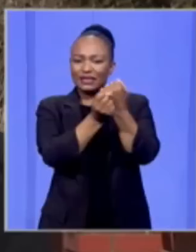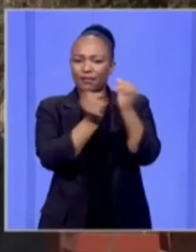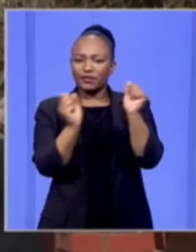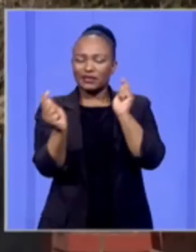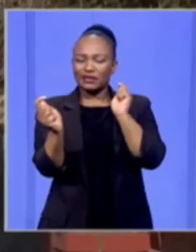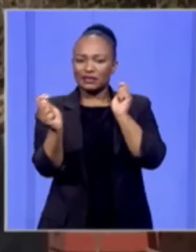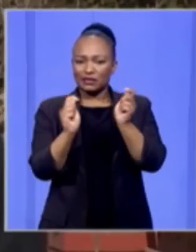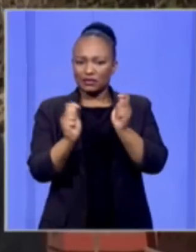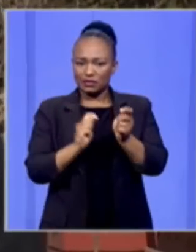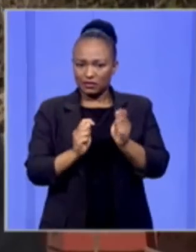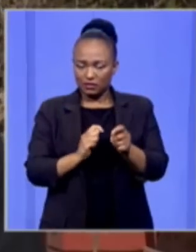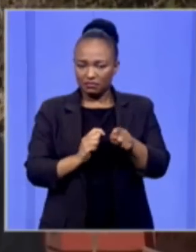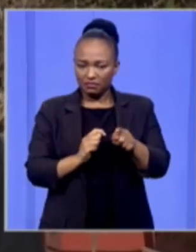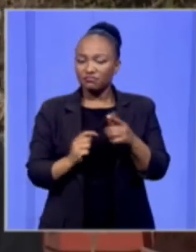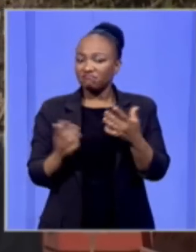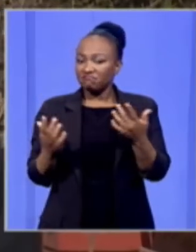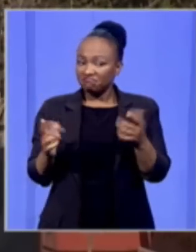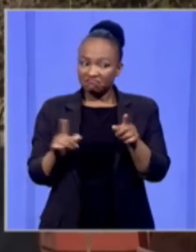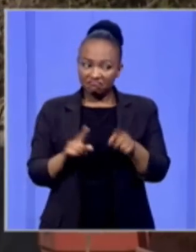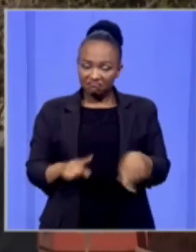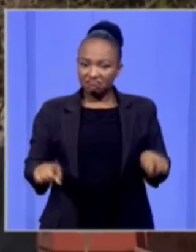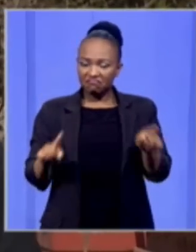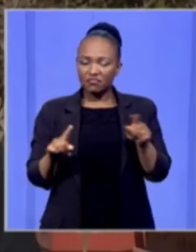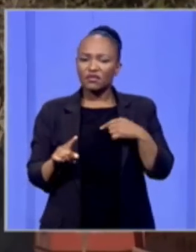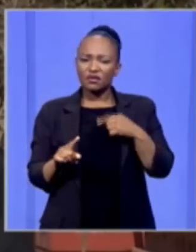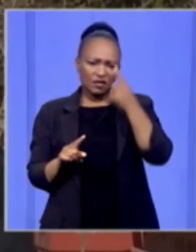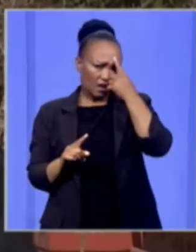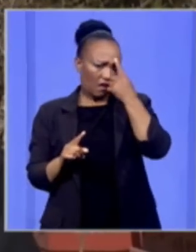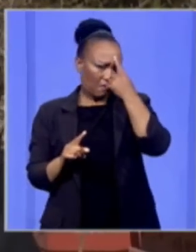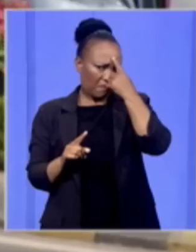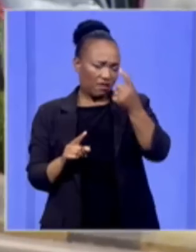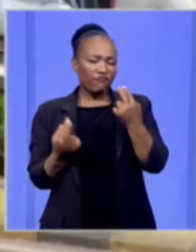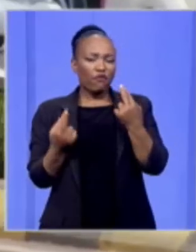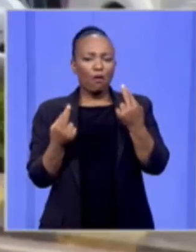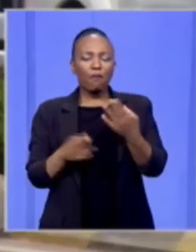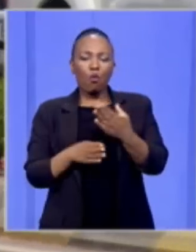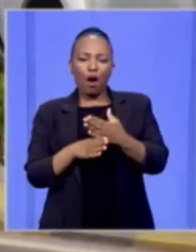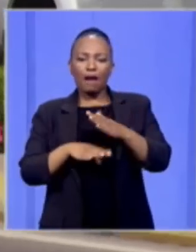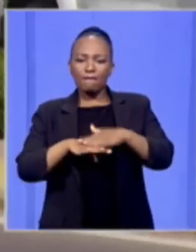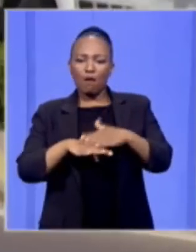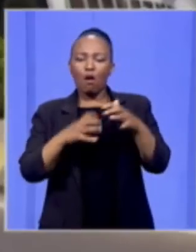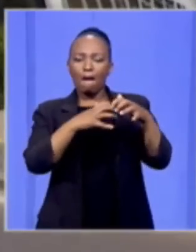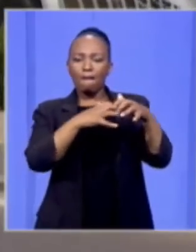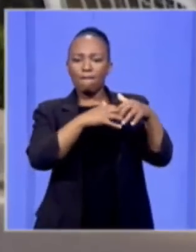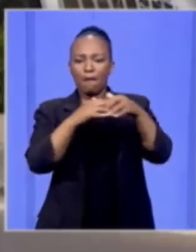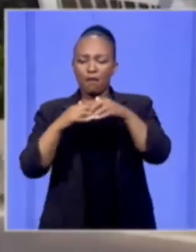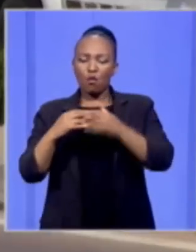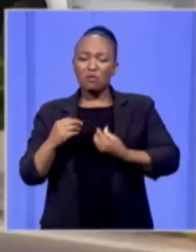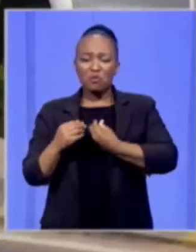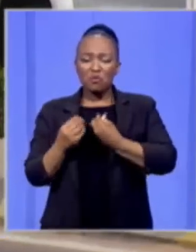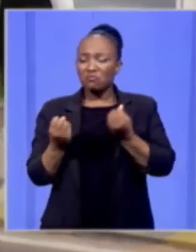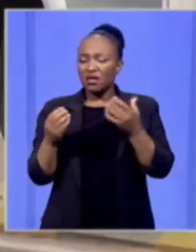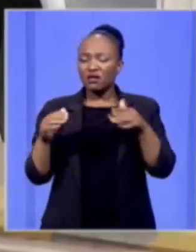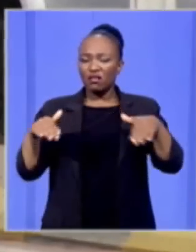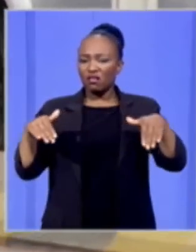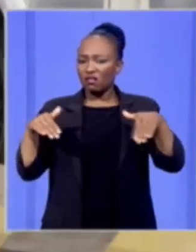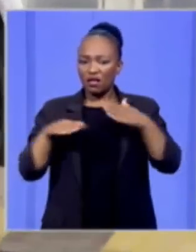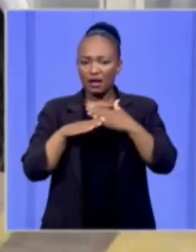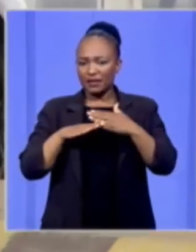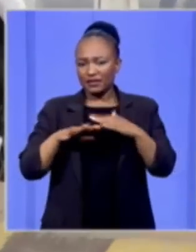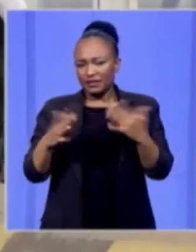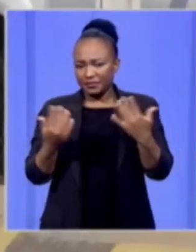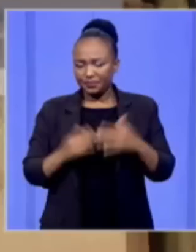gore se ra gore ke gone ga ditiro di tla tlholwa ka bontsi bogolo segolo mo bašweng ba ba sa direng. Re